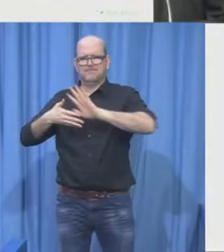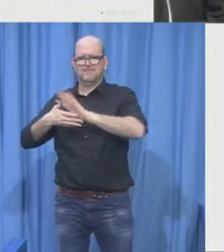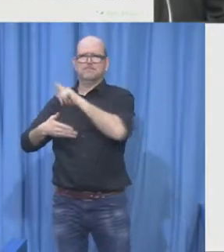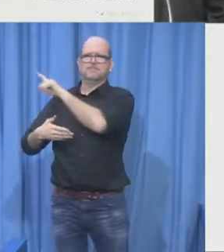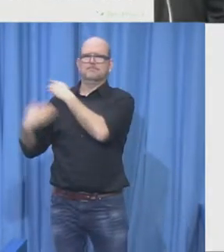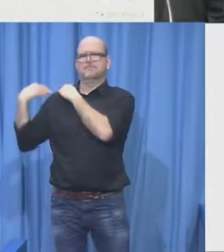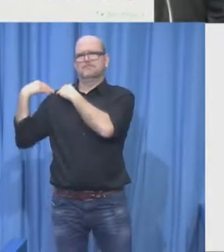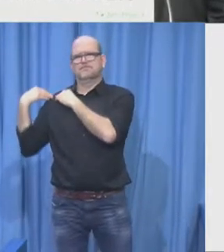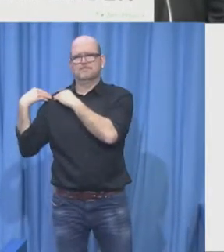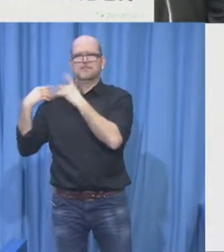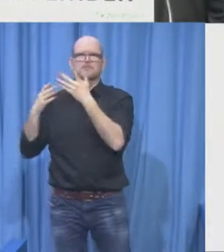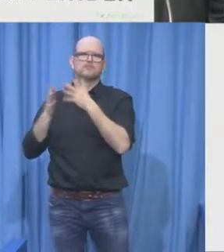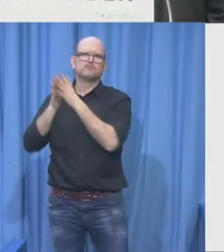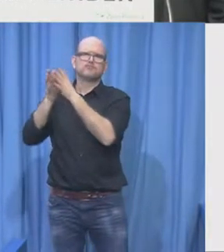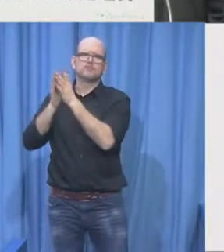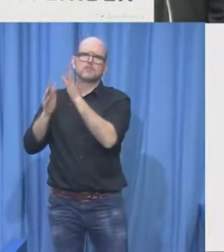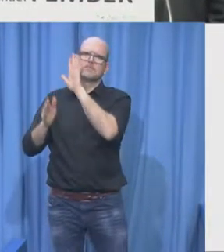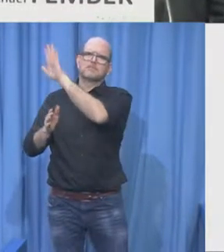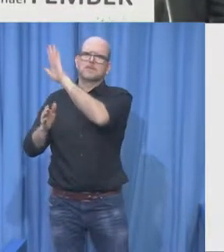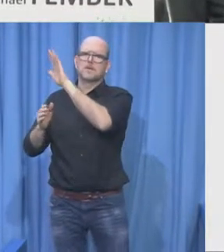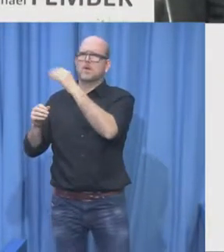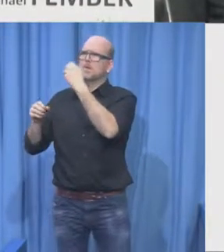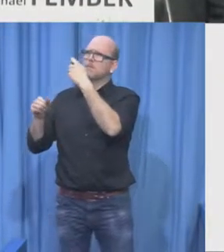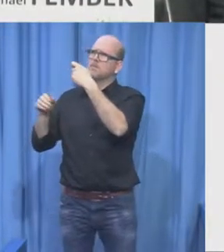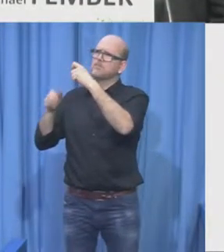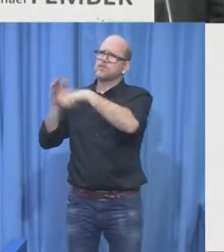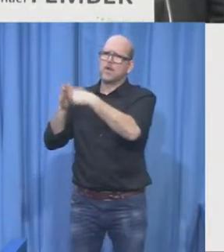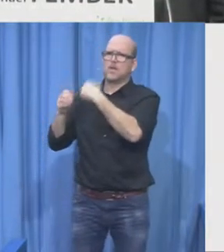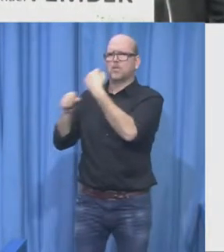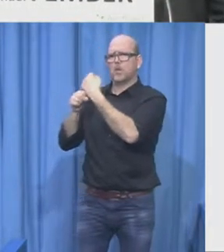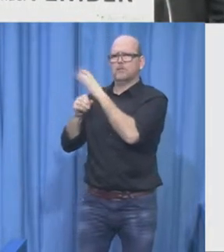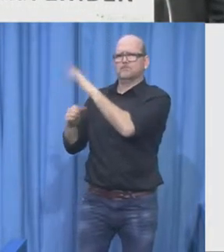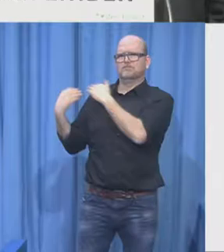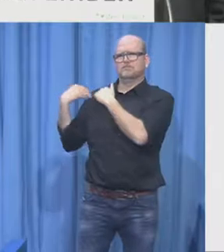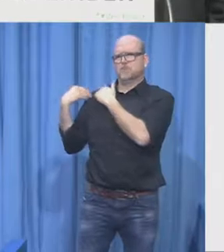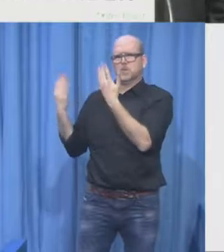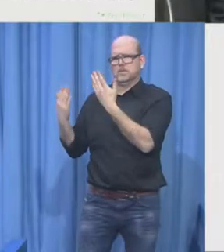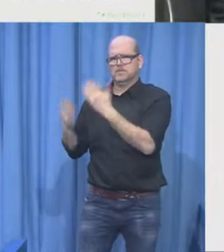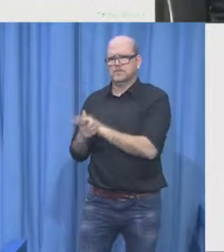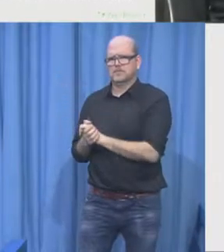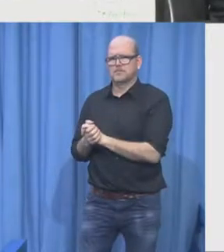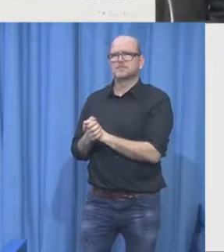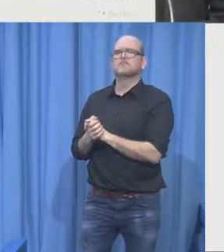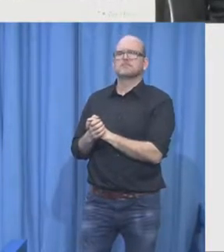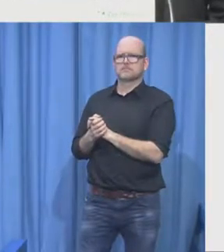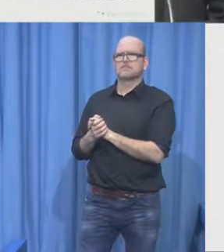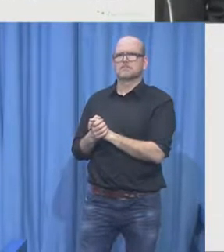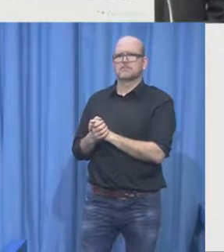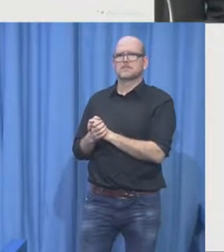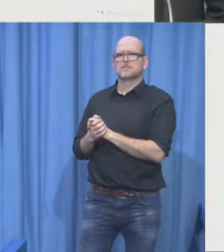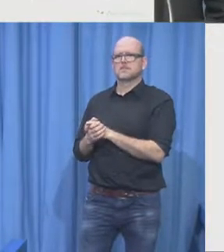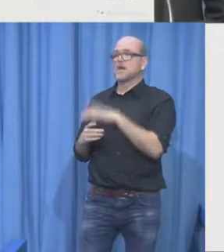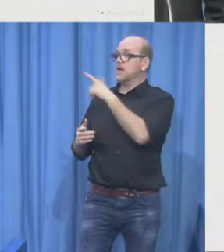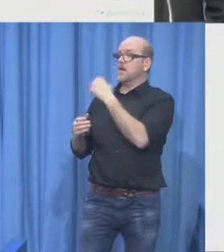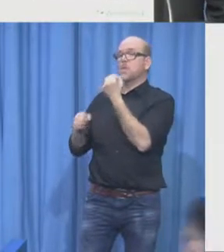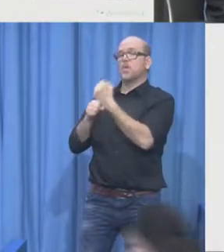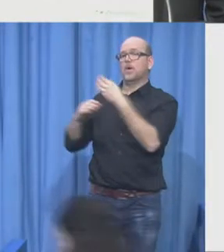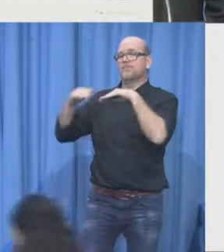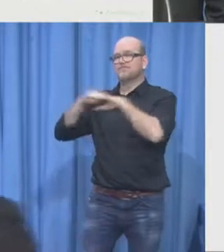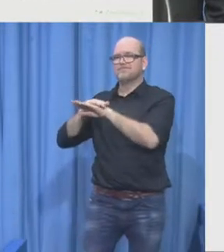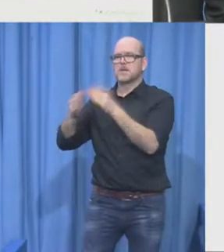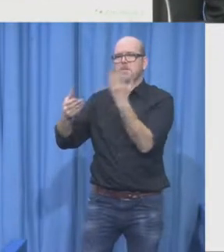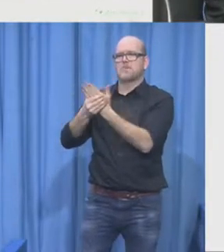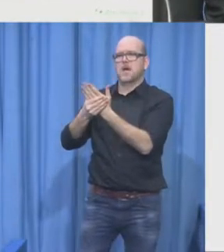up projects that want to scale up or to replicate in a country. In this case, it's Latin America.